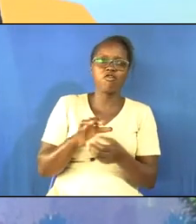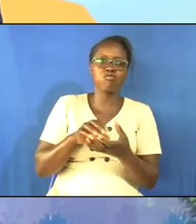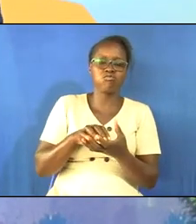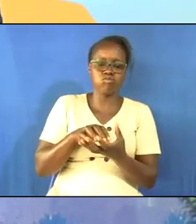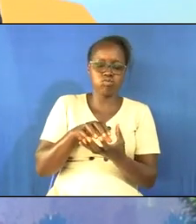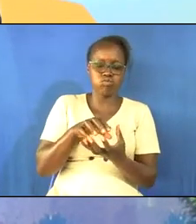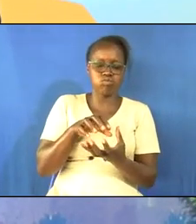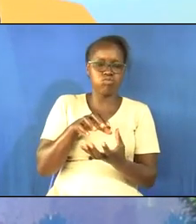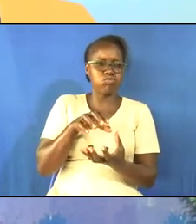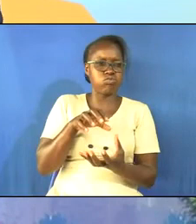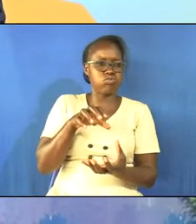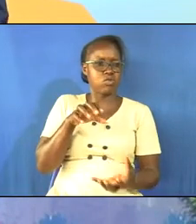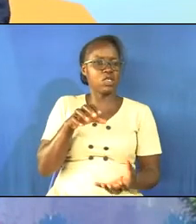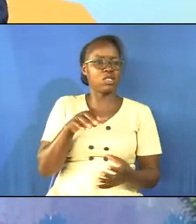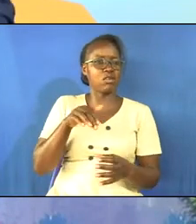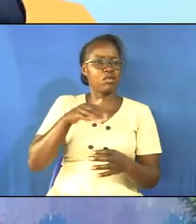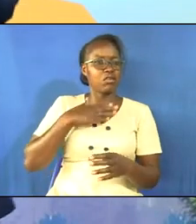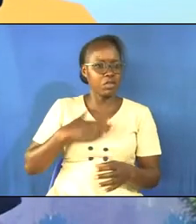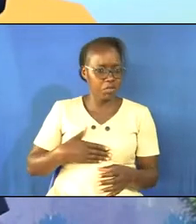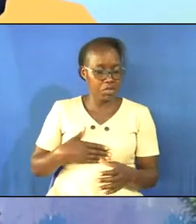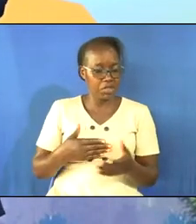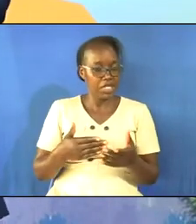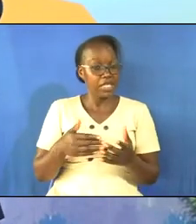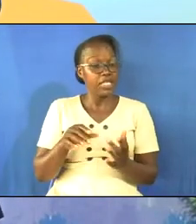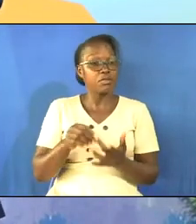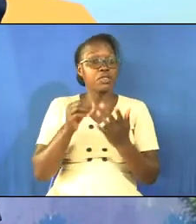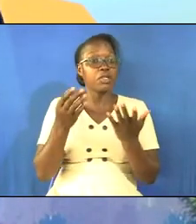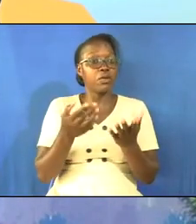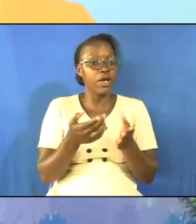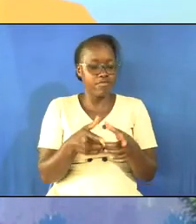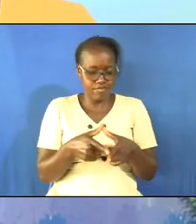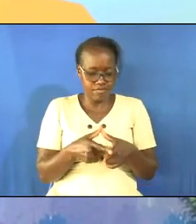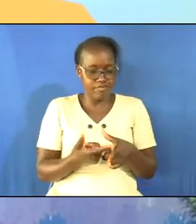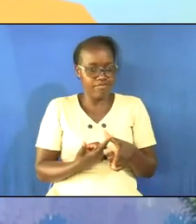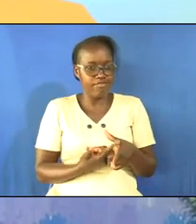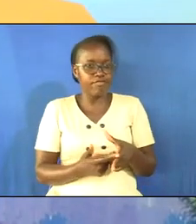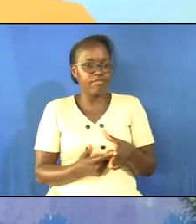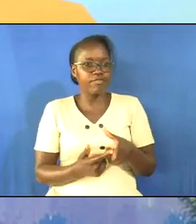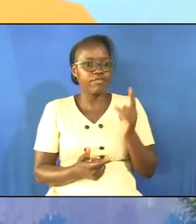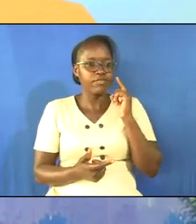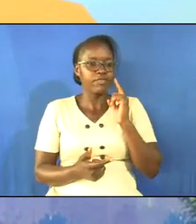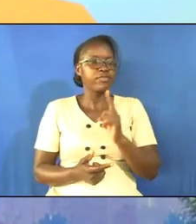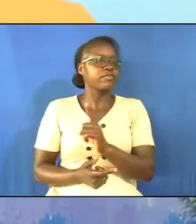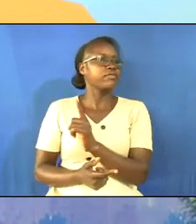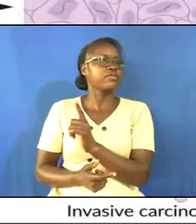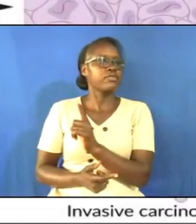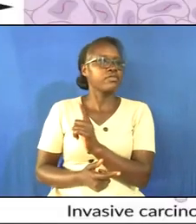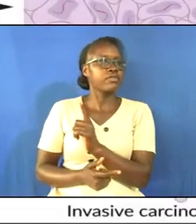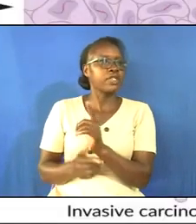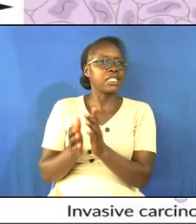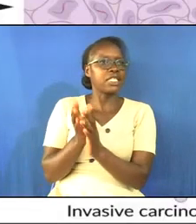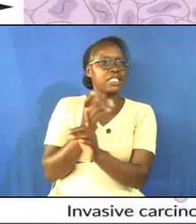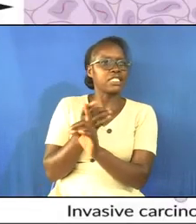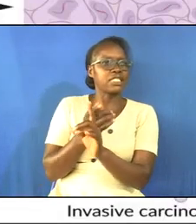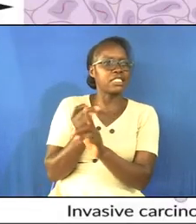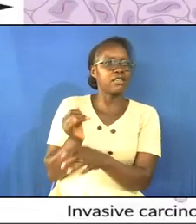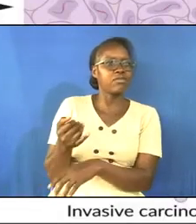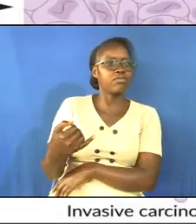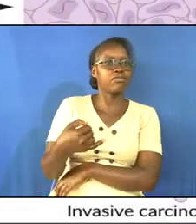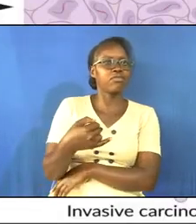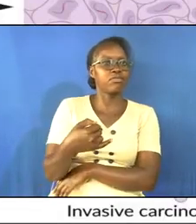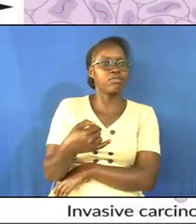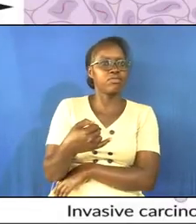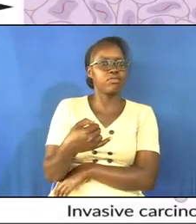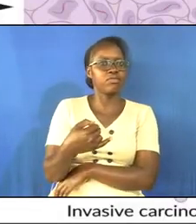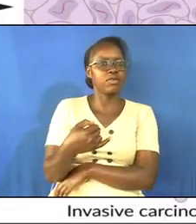purple diagram over there. So from here, you see, from the next diagram, you can see the nice cellular architecture depicted by